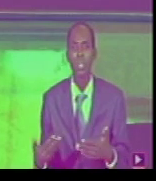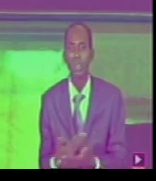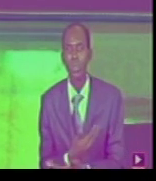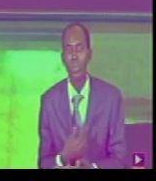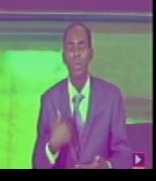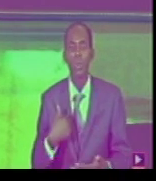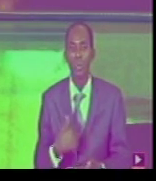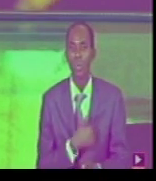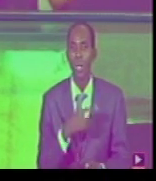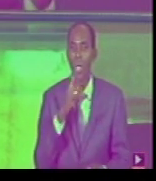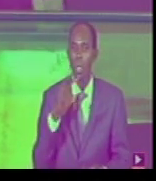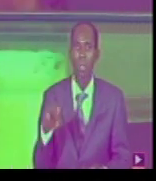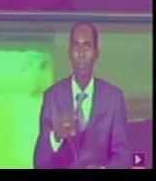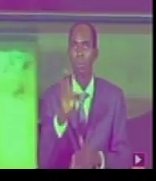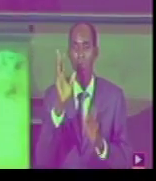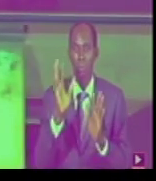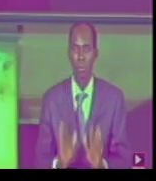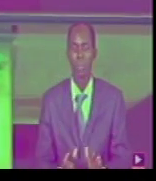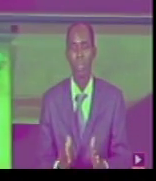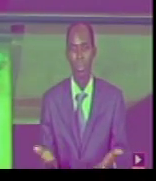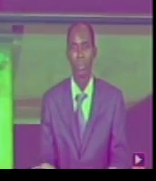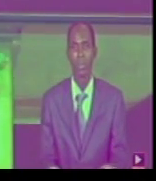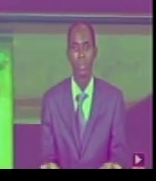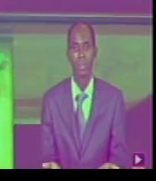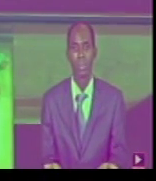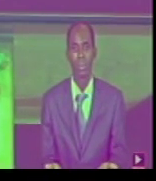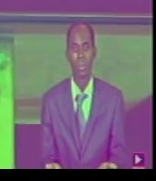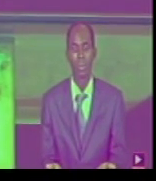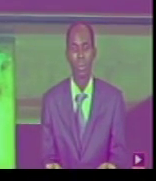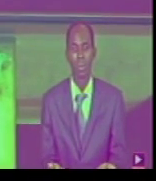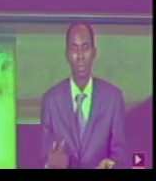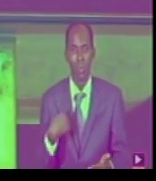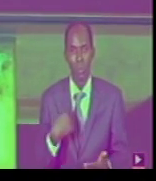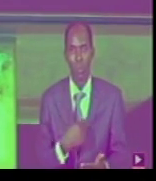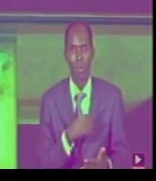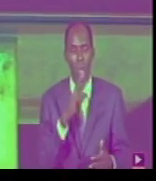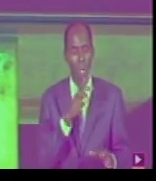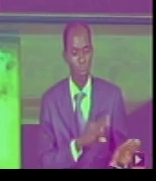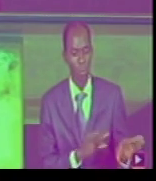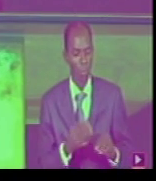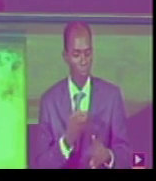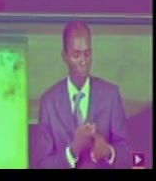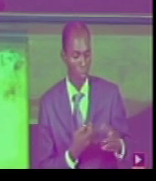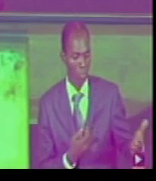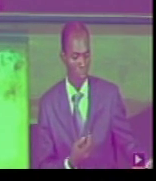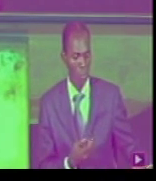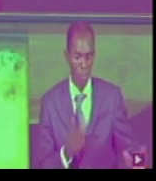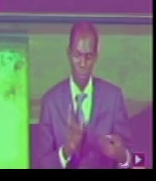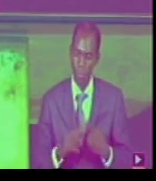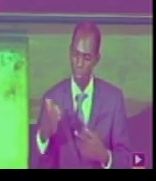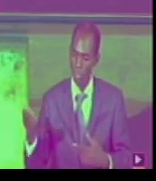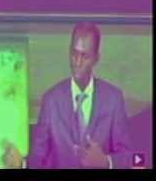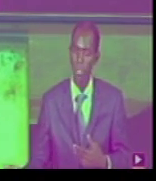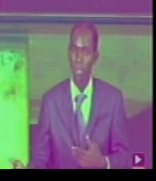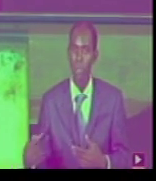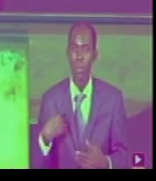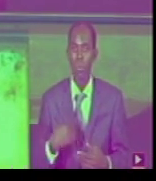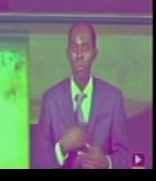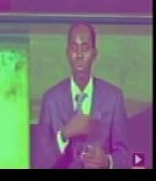are pilgrims. We're walking this path. We're going from here to there. We're going from